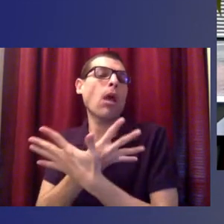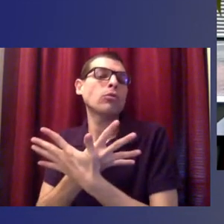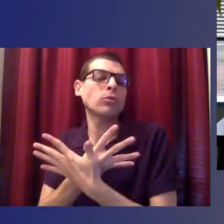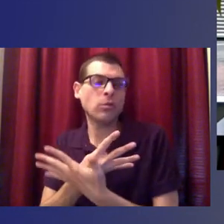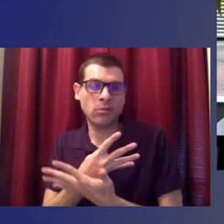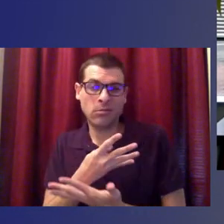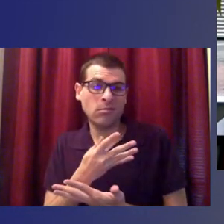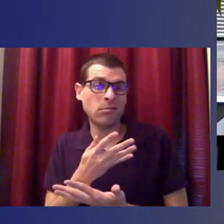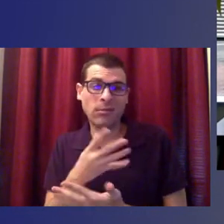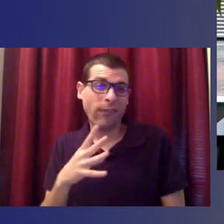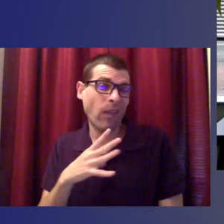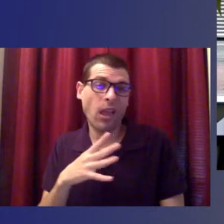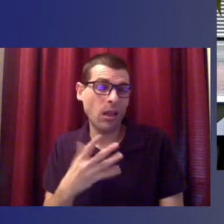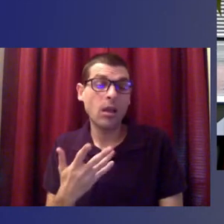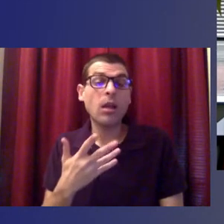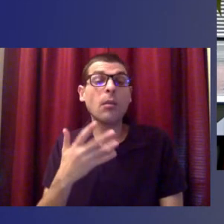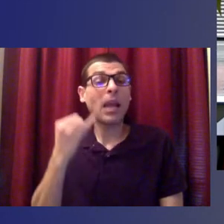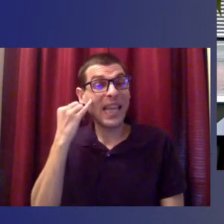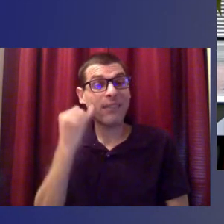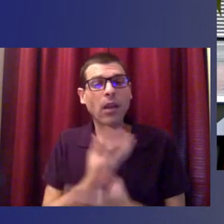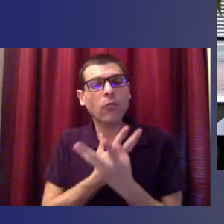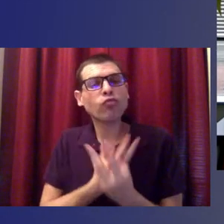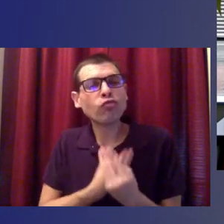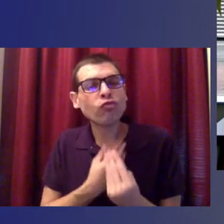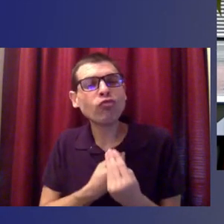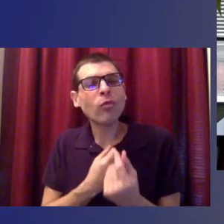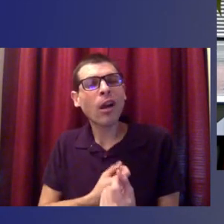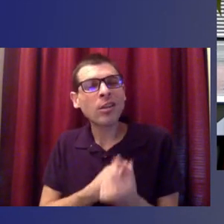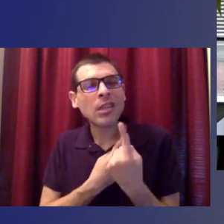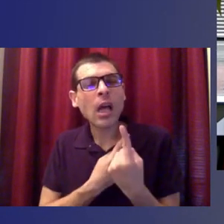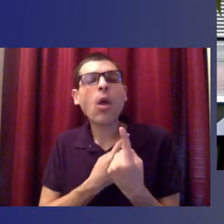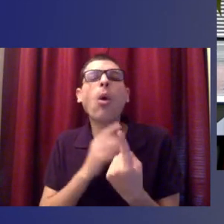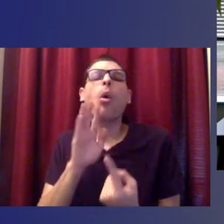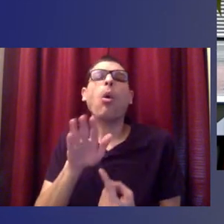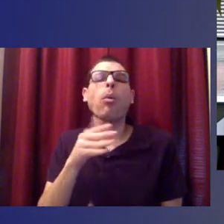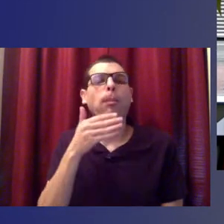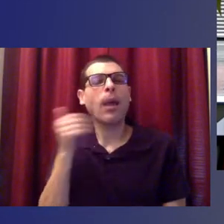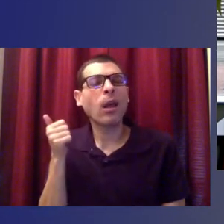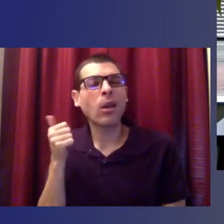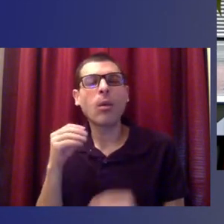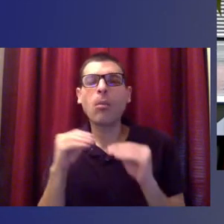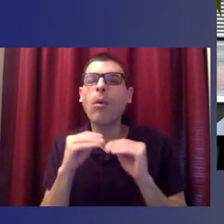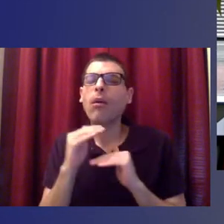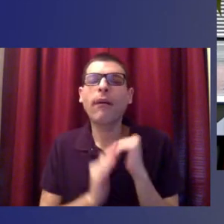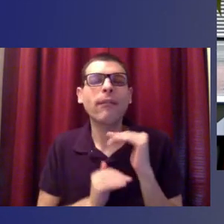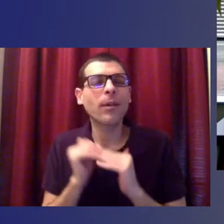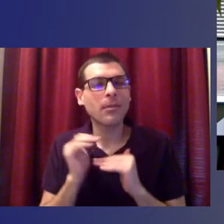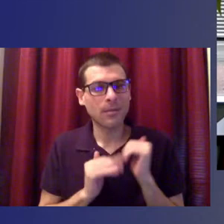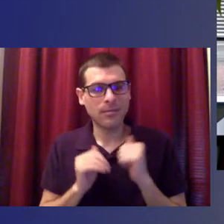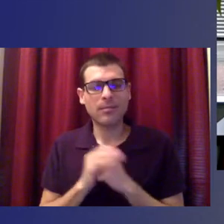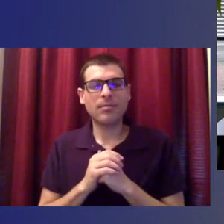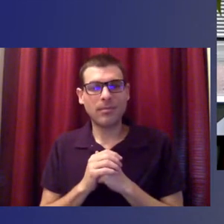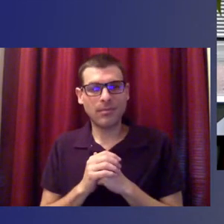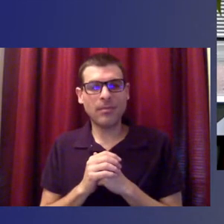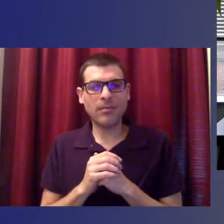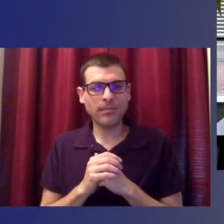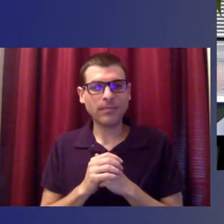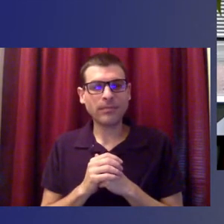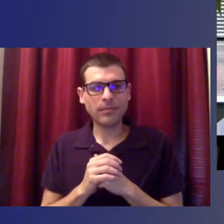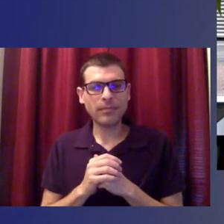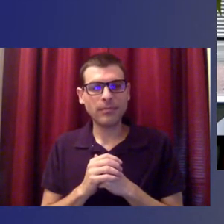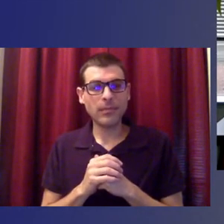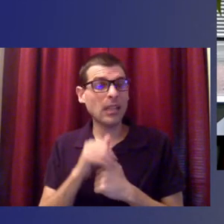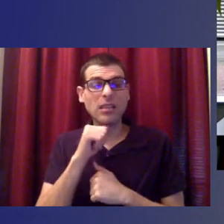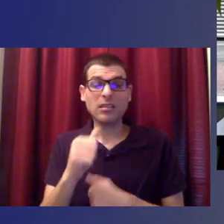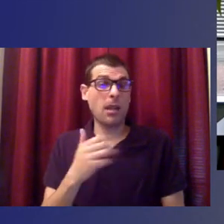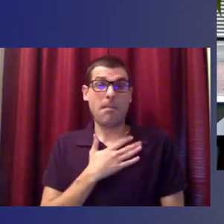through. And that's the model that we're incorporated in this facility. And that's not an idea that came, you know, from me